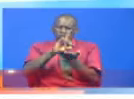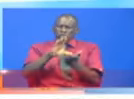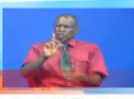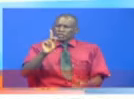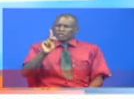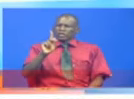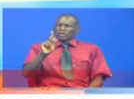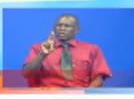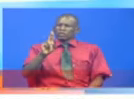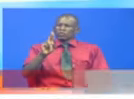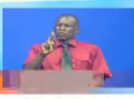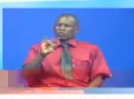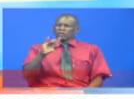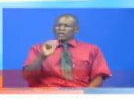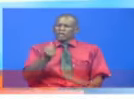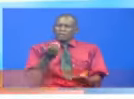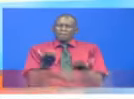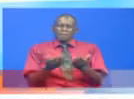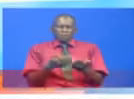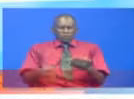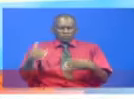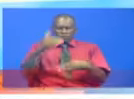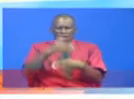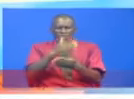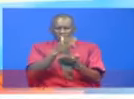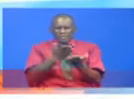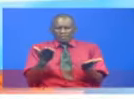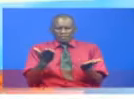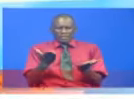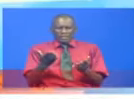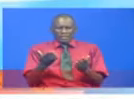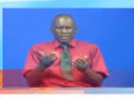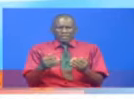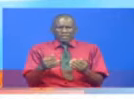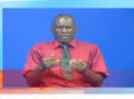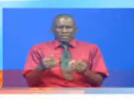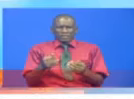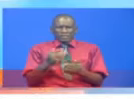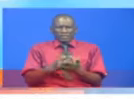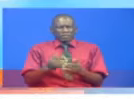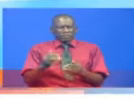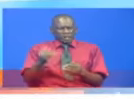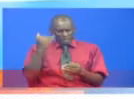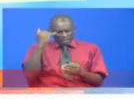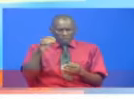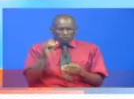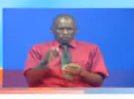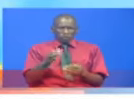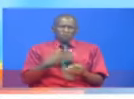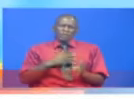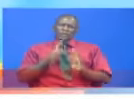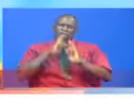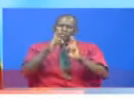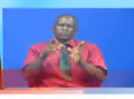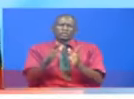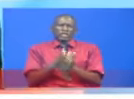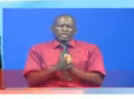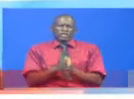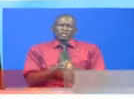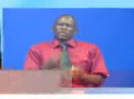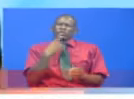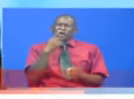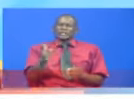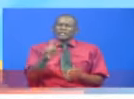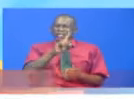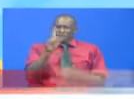Kuria perhaps to add to some elements of my response and respond to